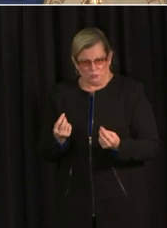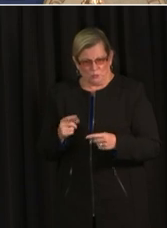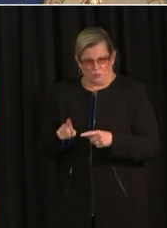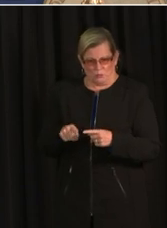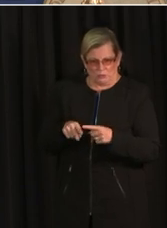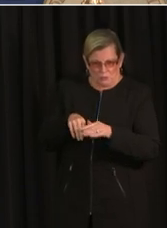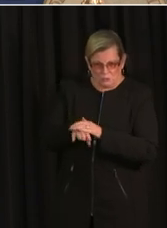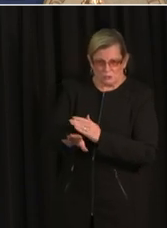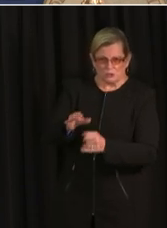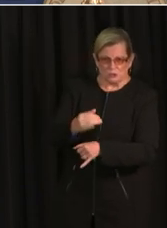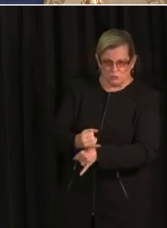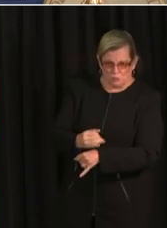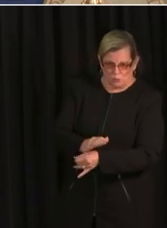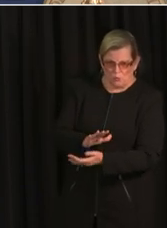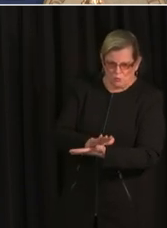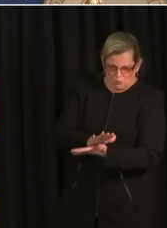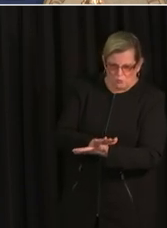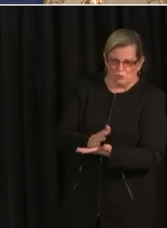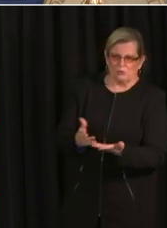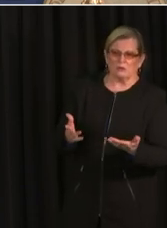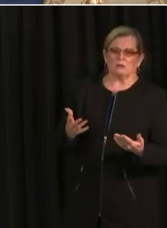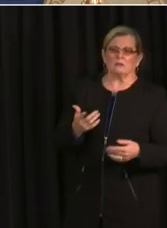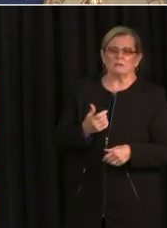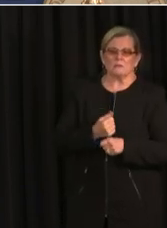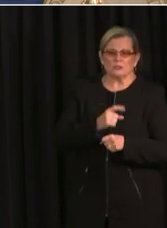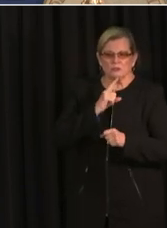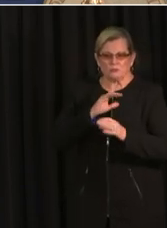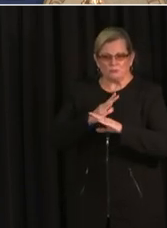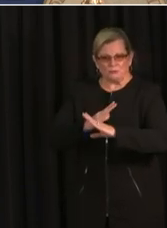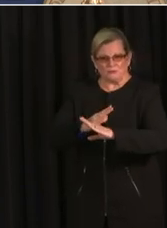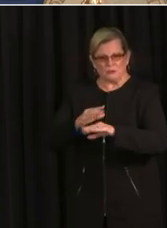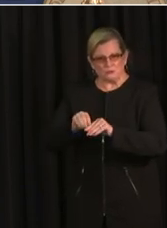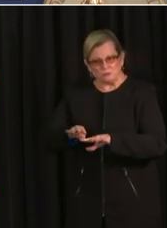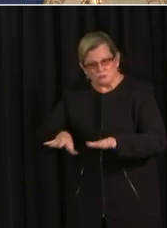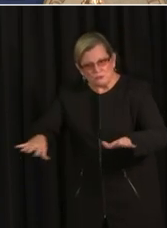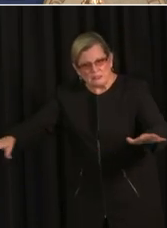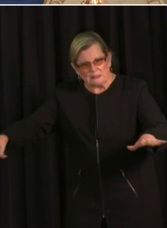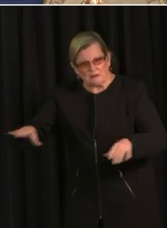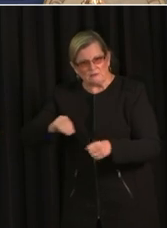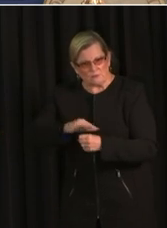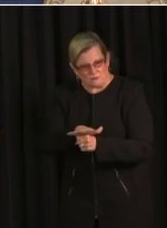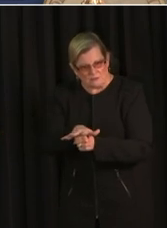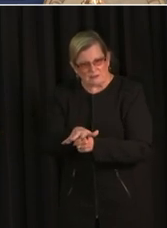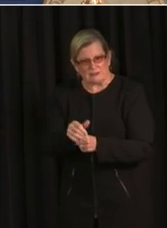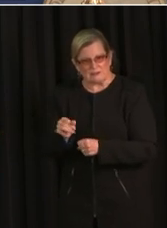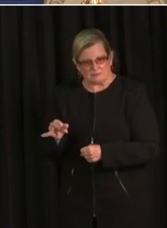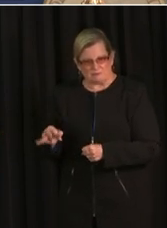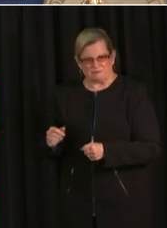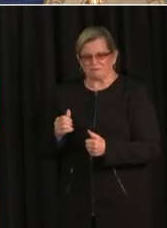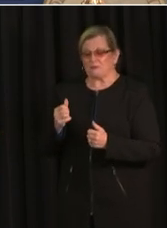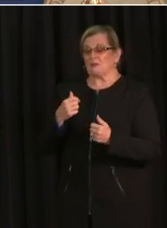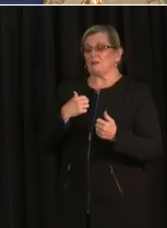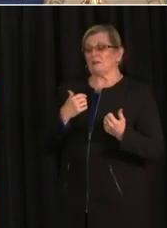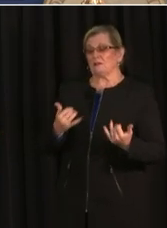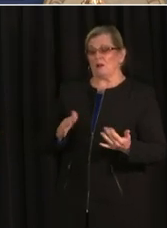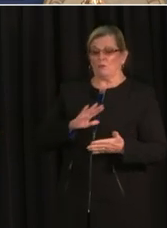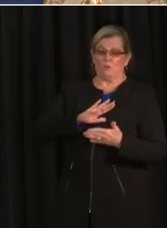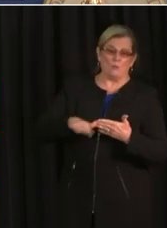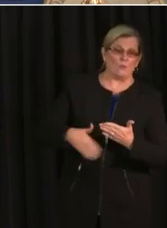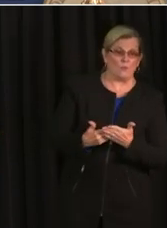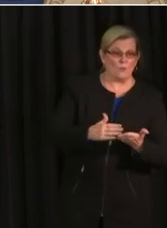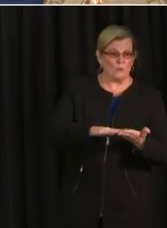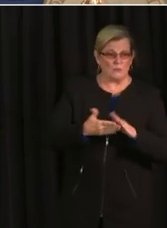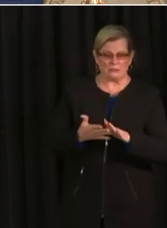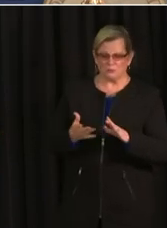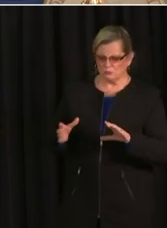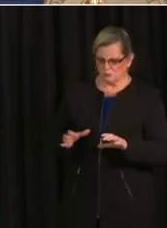to normality in our community. We need to make sure our entire community is doing everything we can to